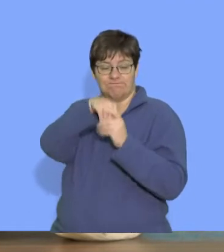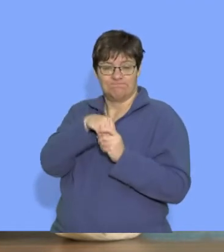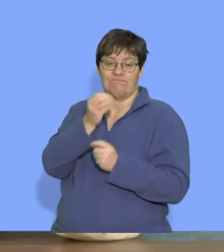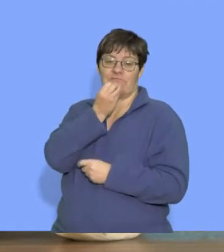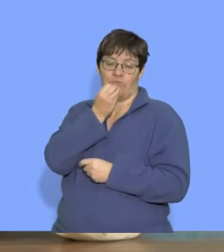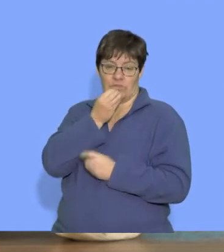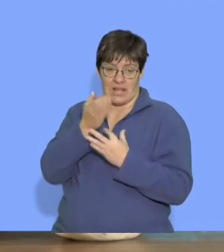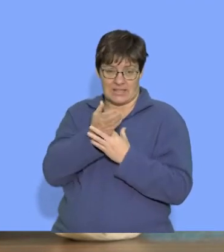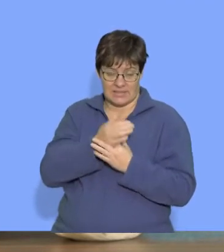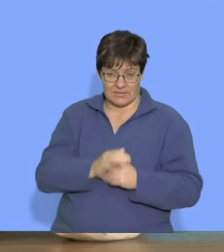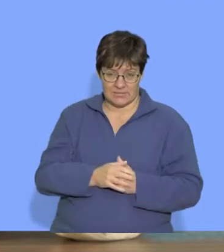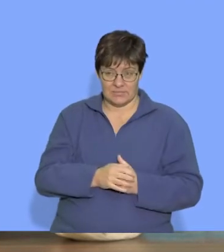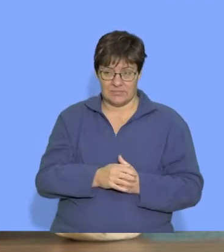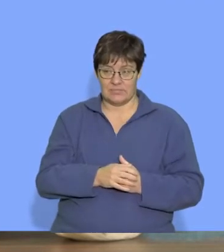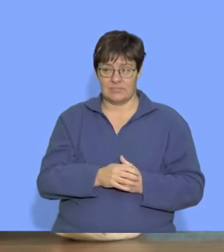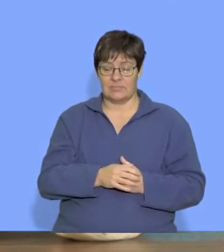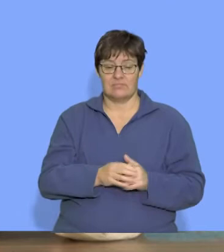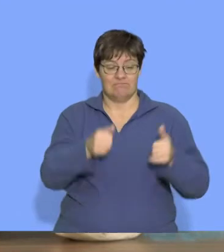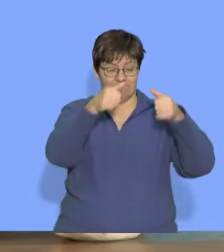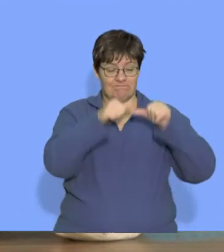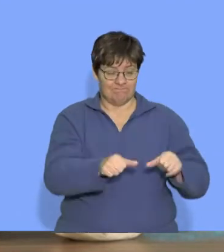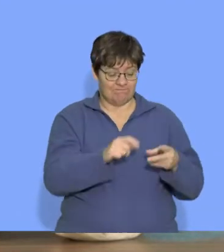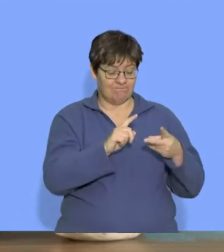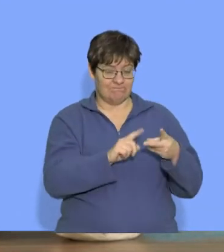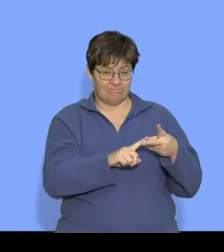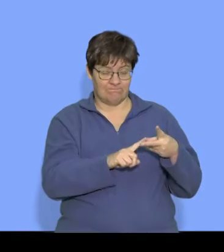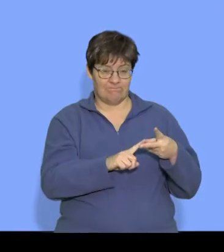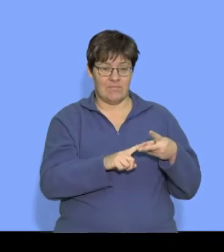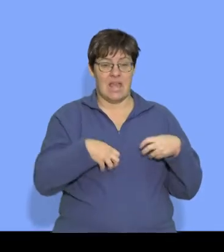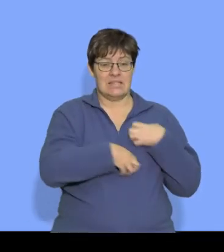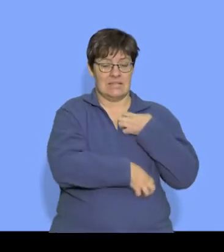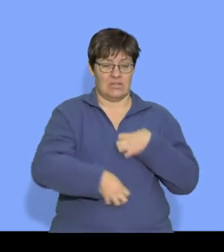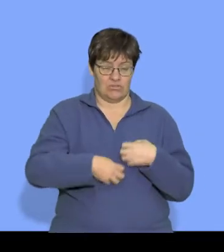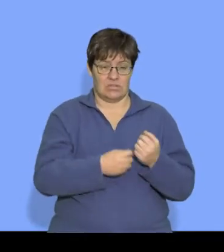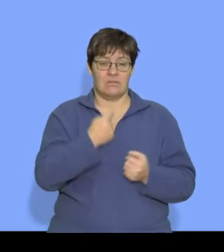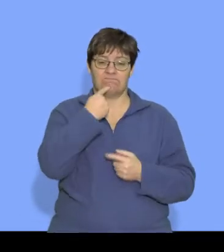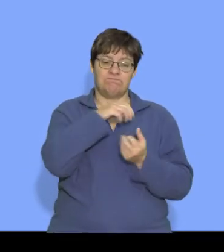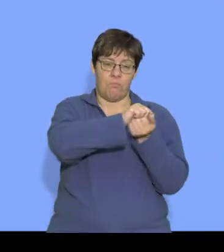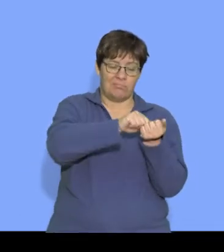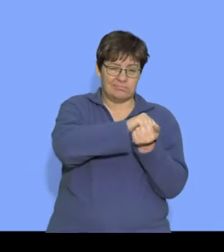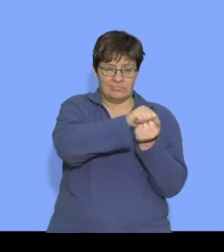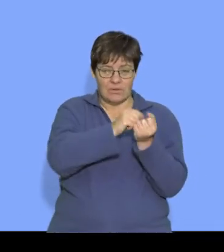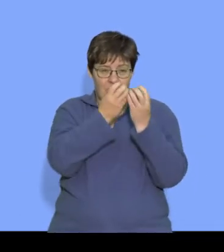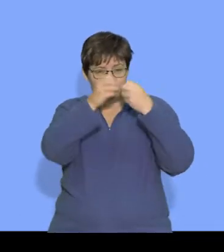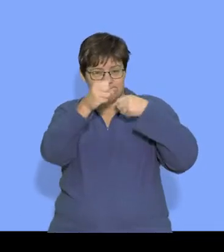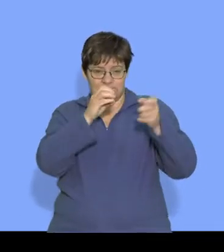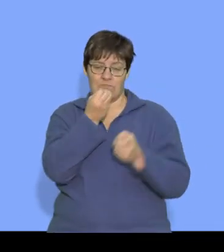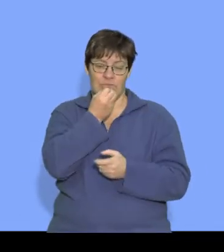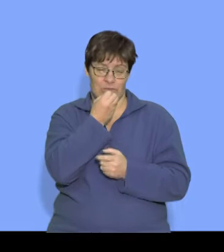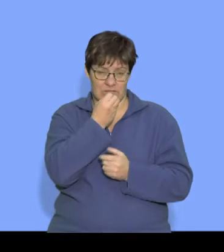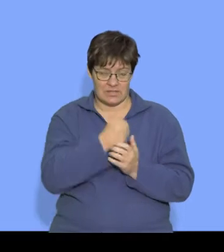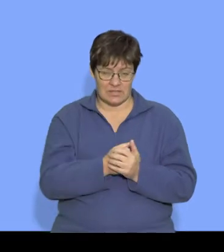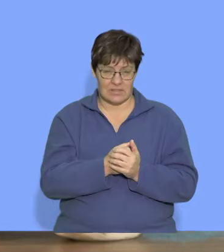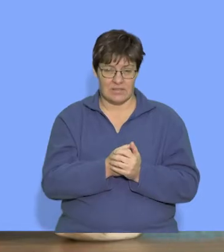to consume or access the food. The next process is digestion, and we will look at digestion